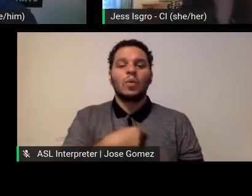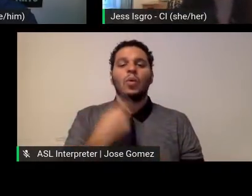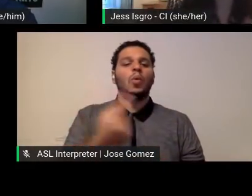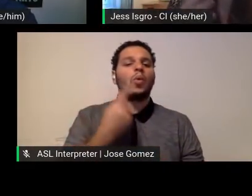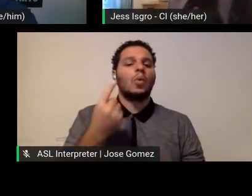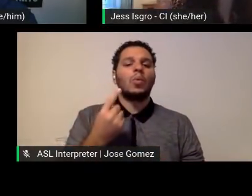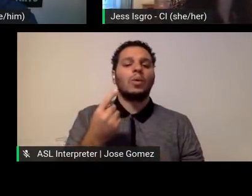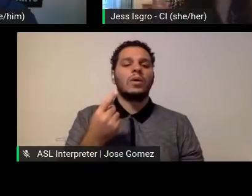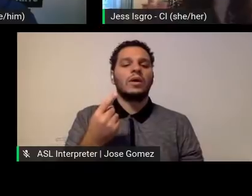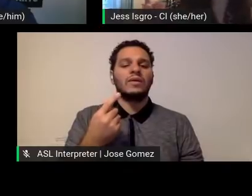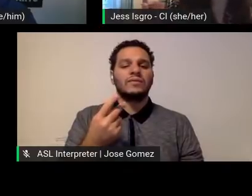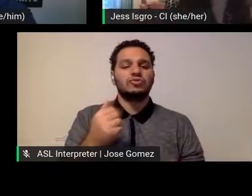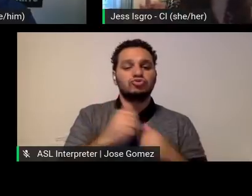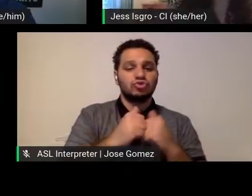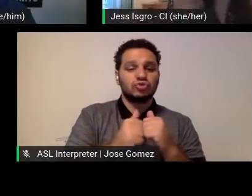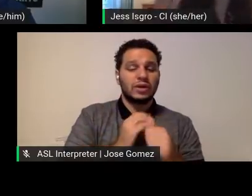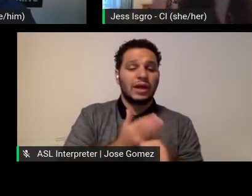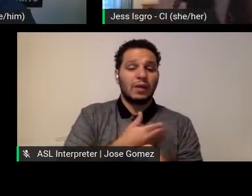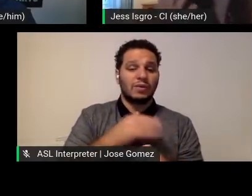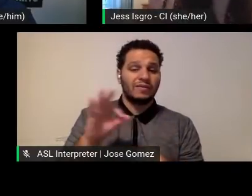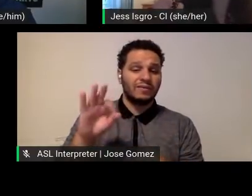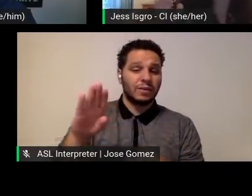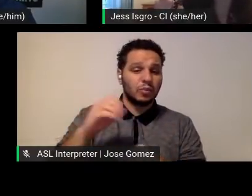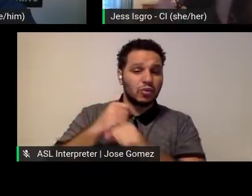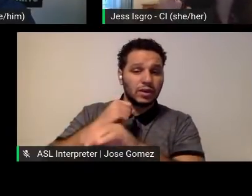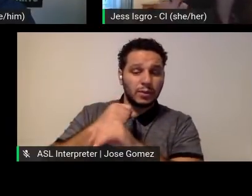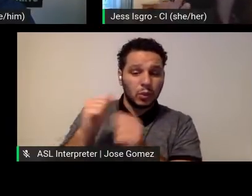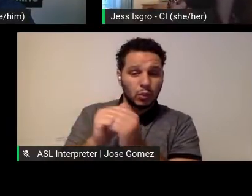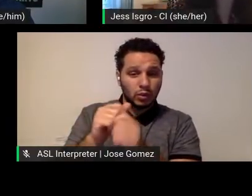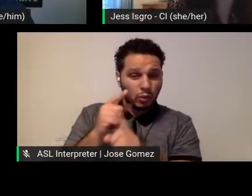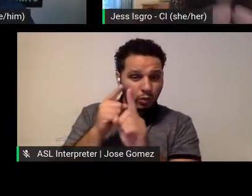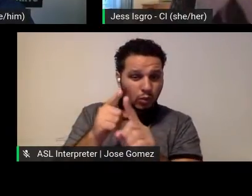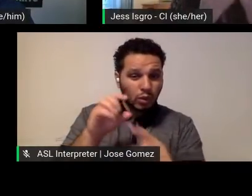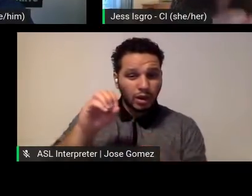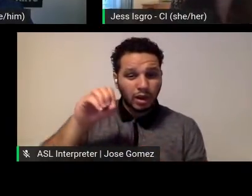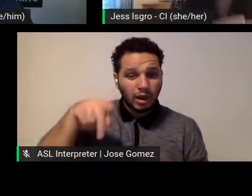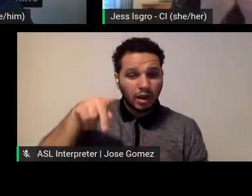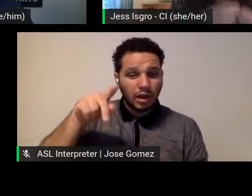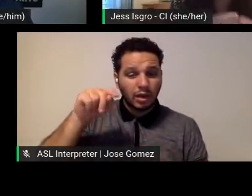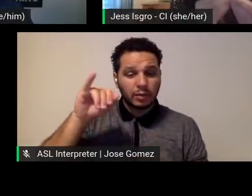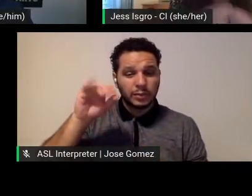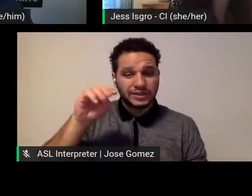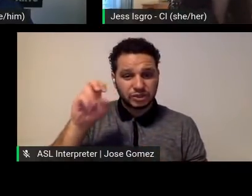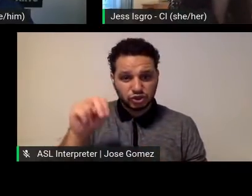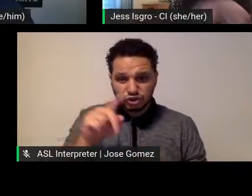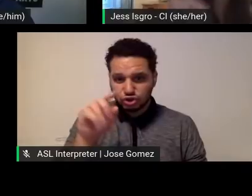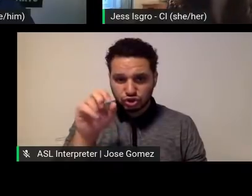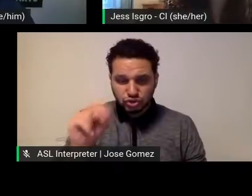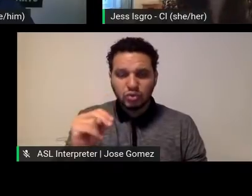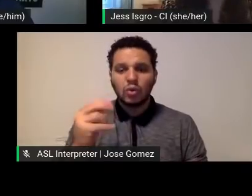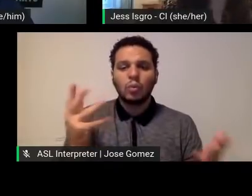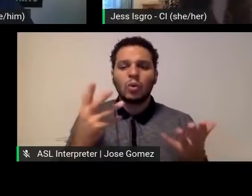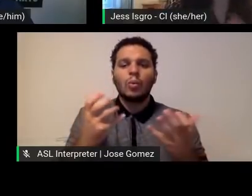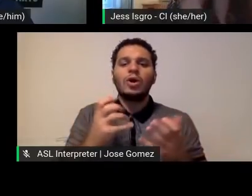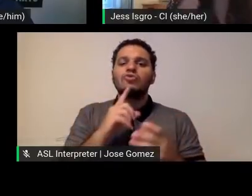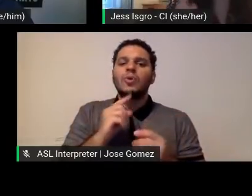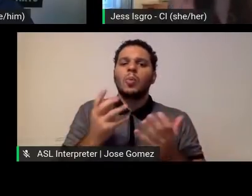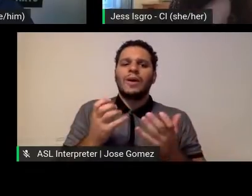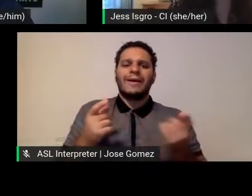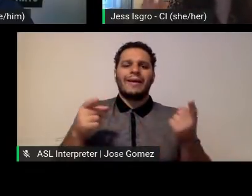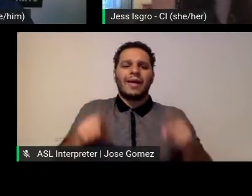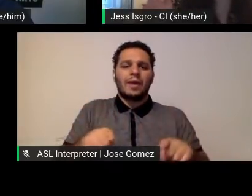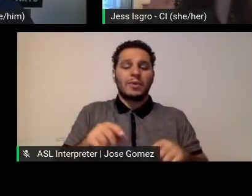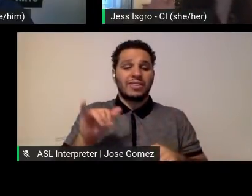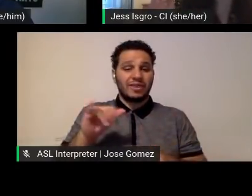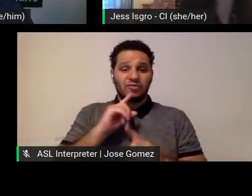to structure our Facebook campaigns with the goal and the optimization in mind for like what you really want to happen. So if event